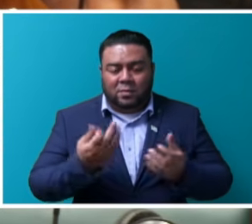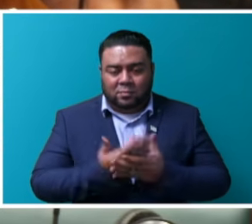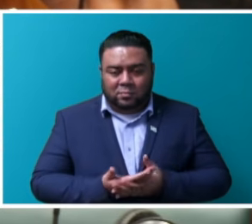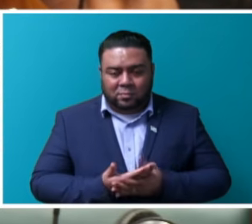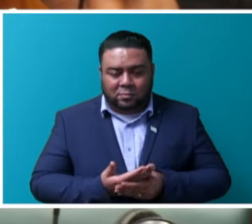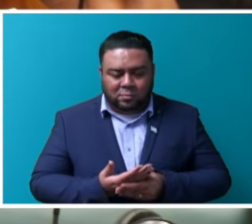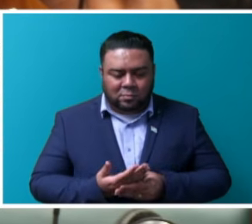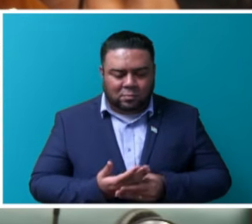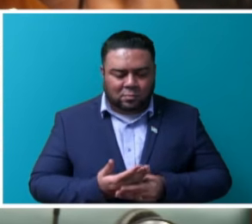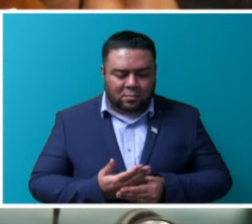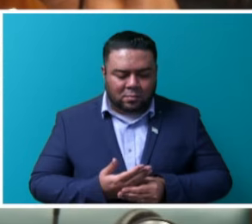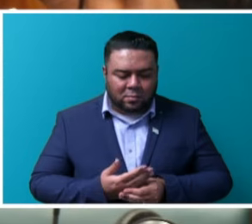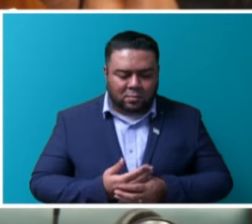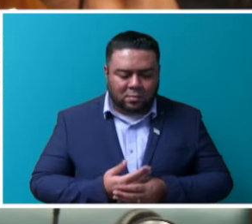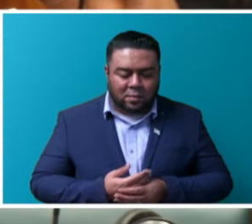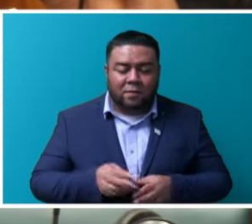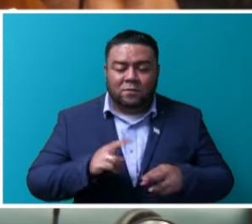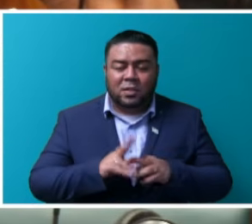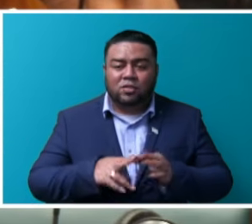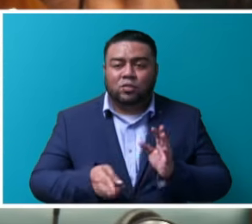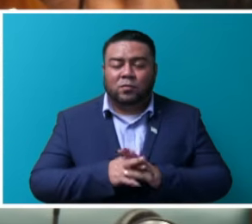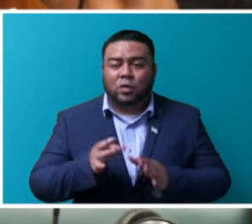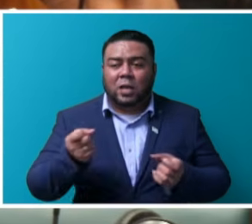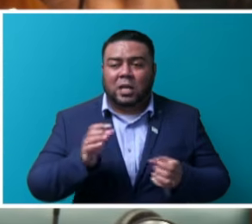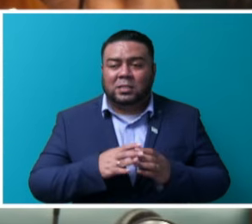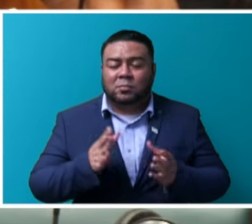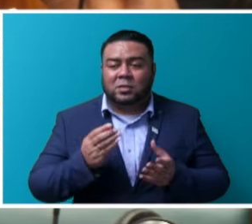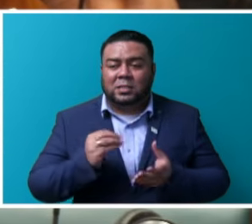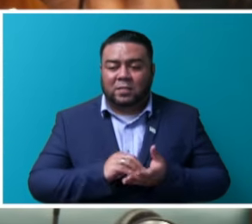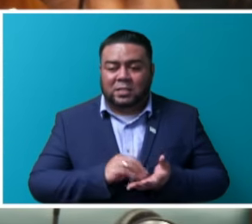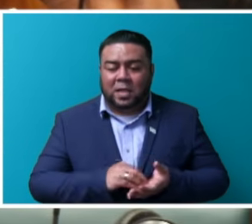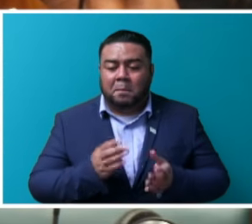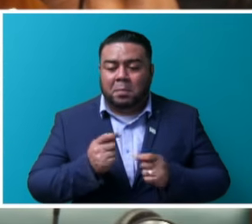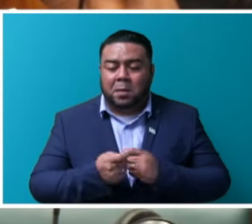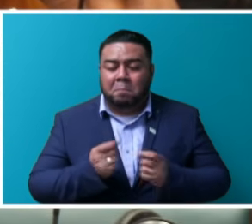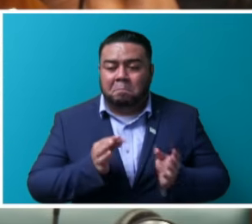through penalties. Fiji Revenue and Customs Service Amendment Bill